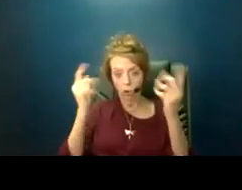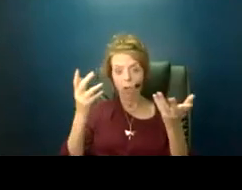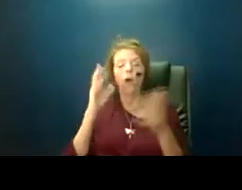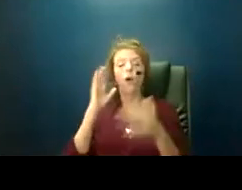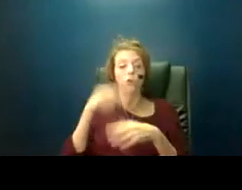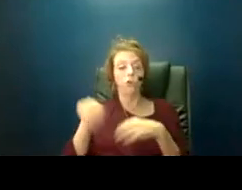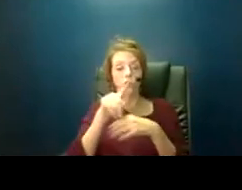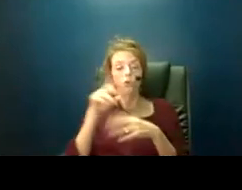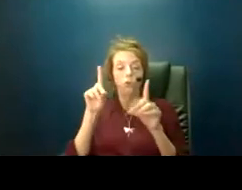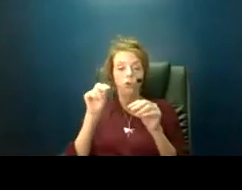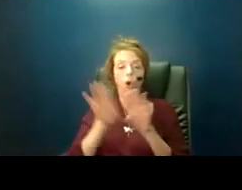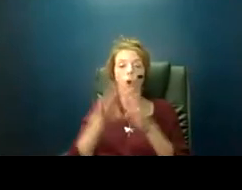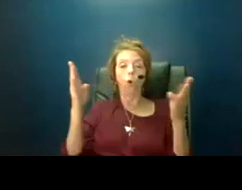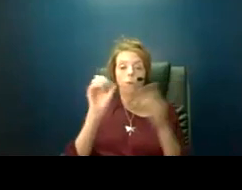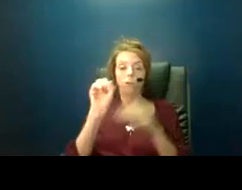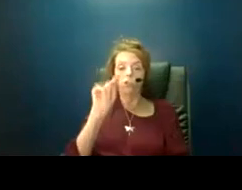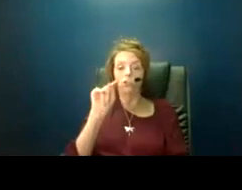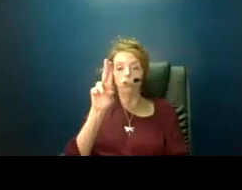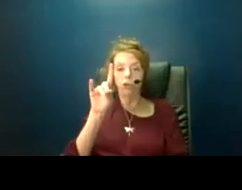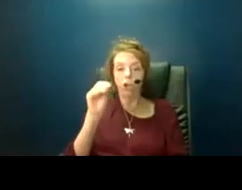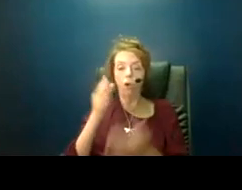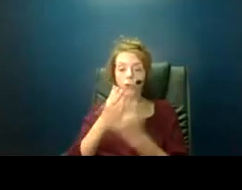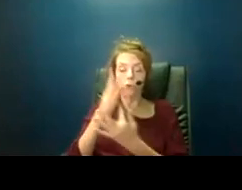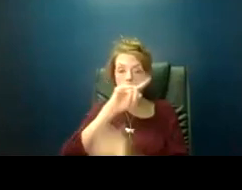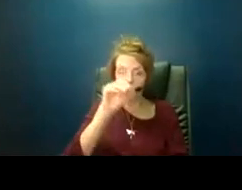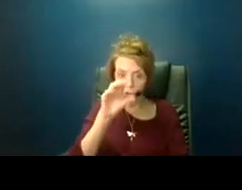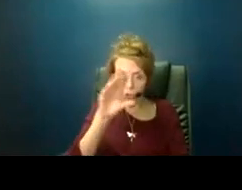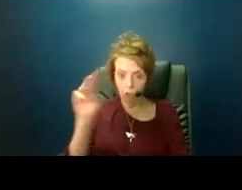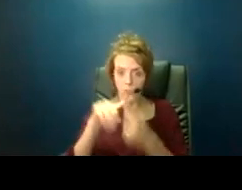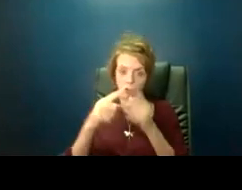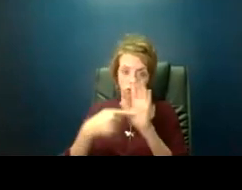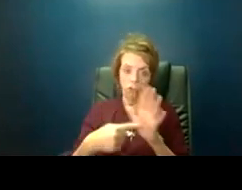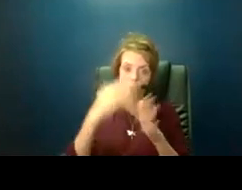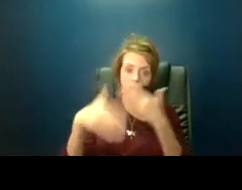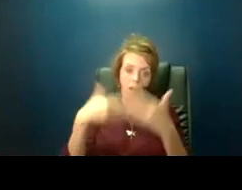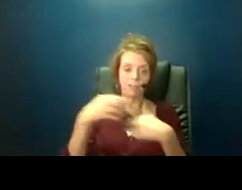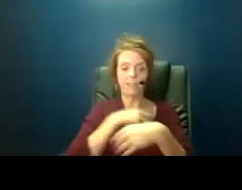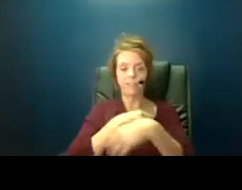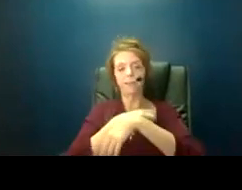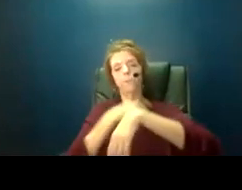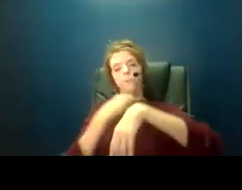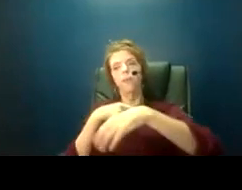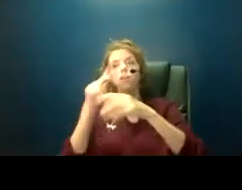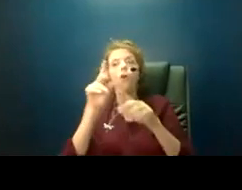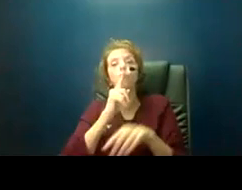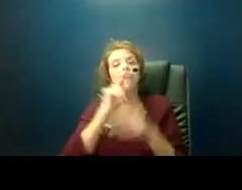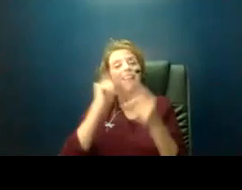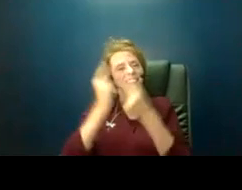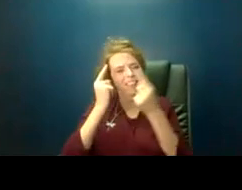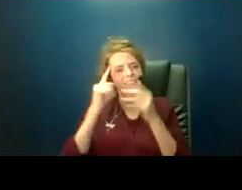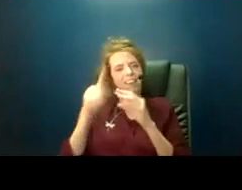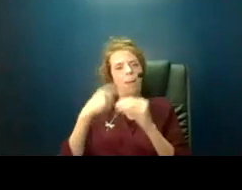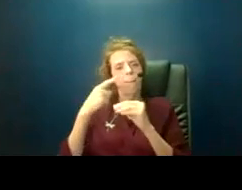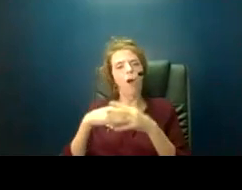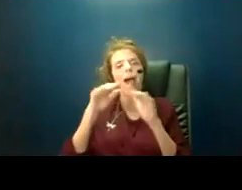going to do an open studio through Zoom to show processes? So really thinking about